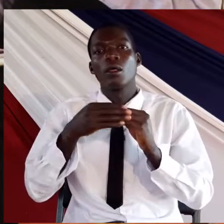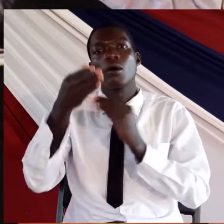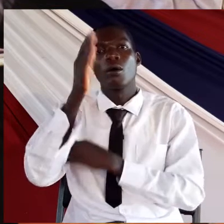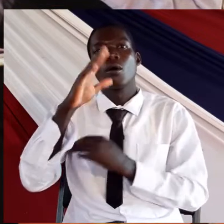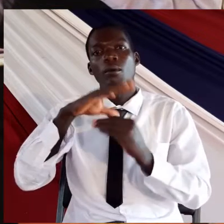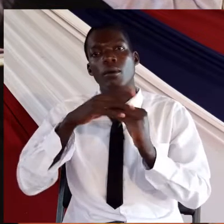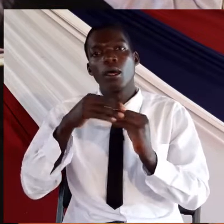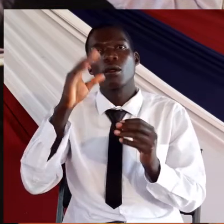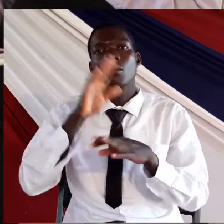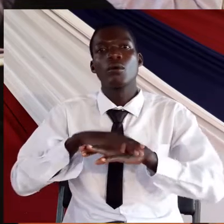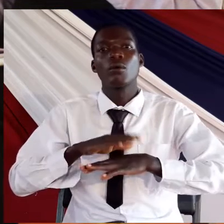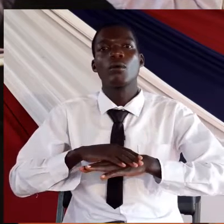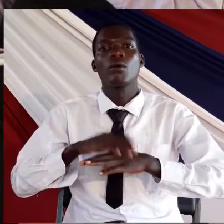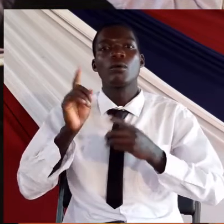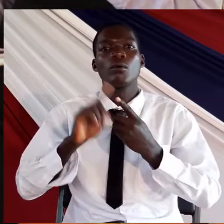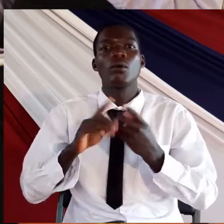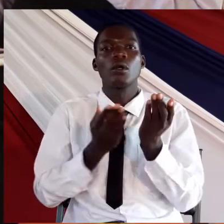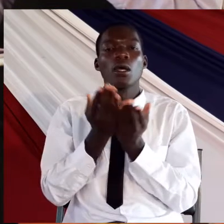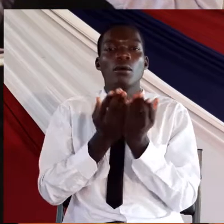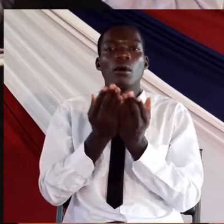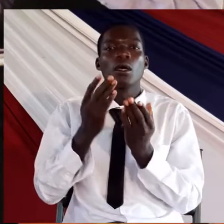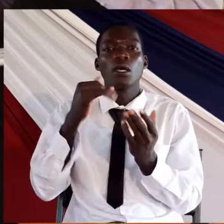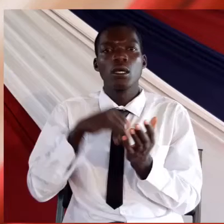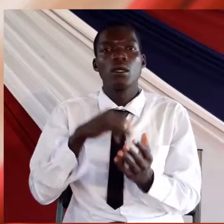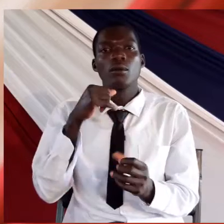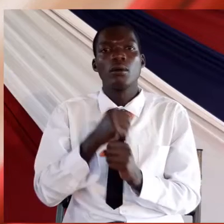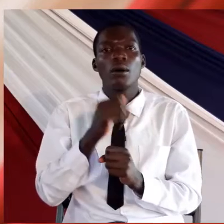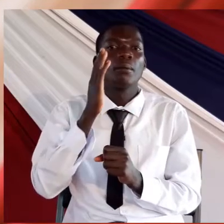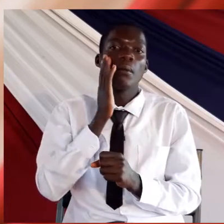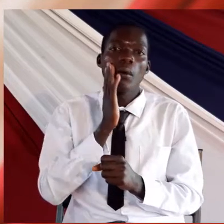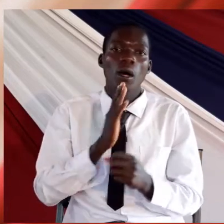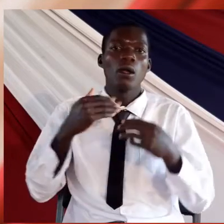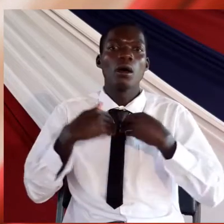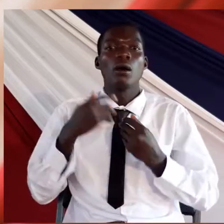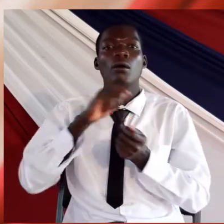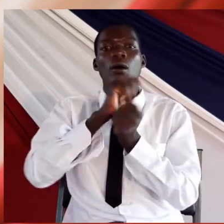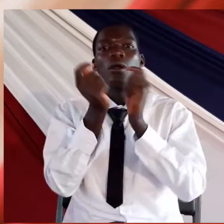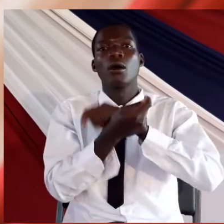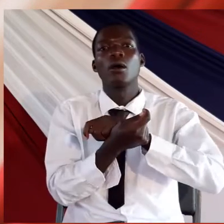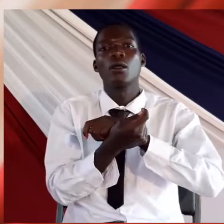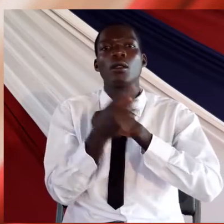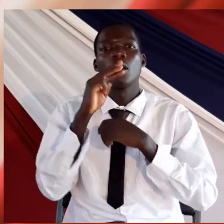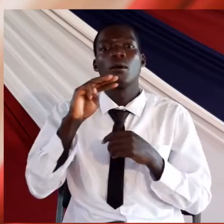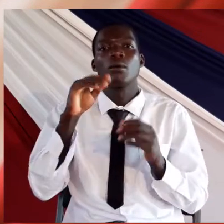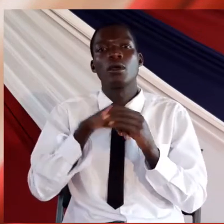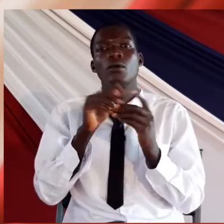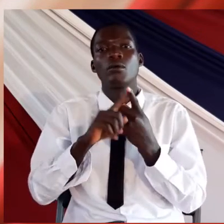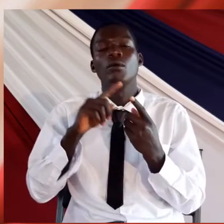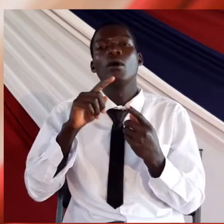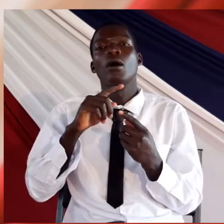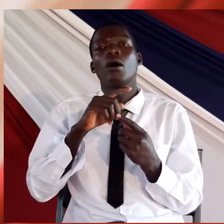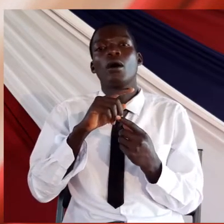meant good to serve his purpose, man has turned them into some